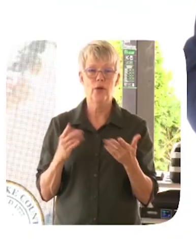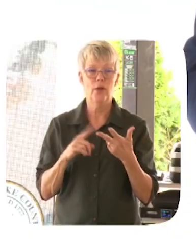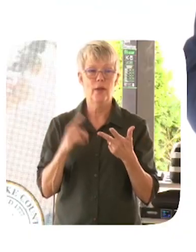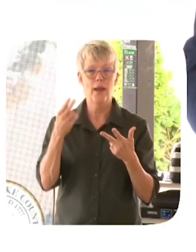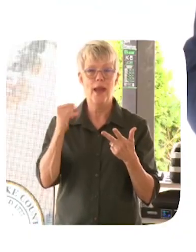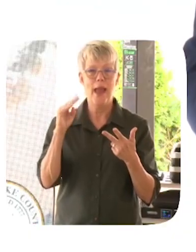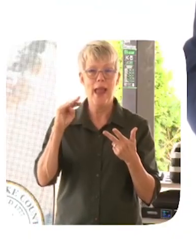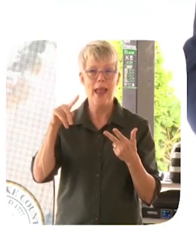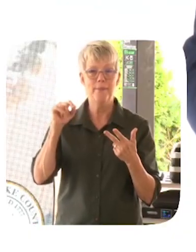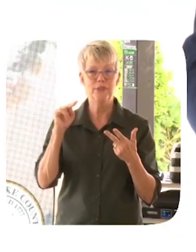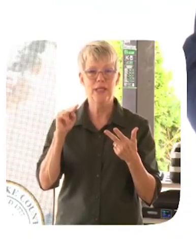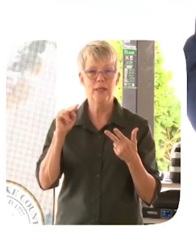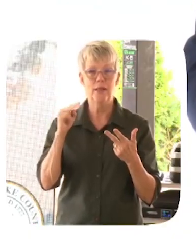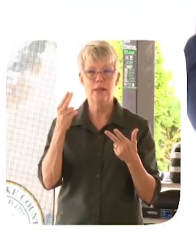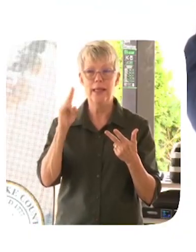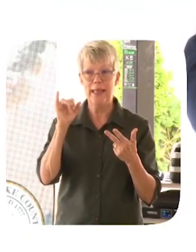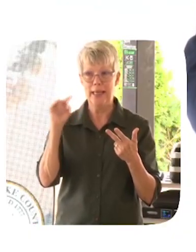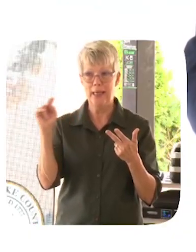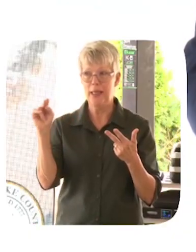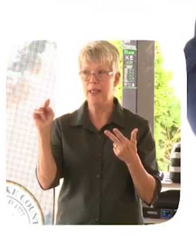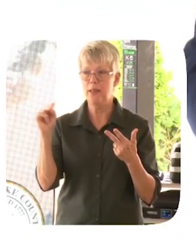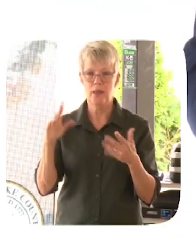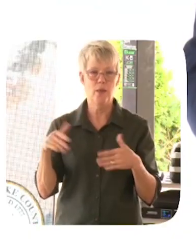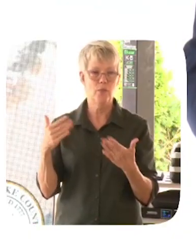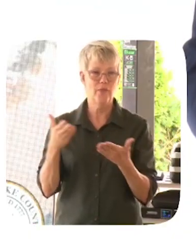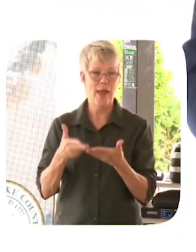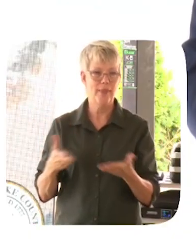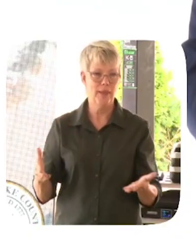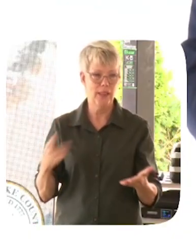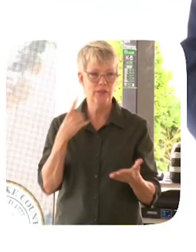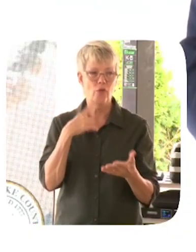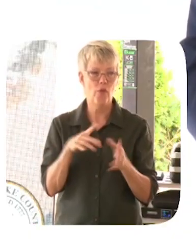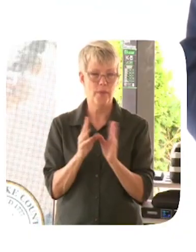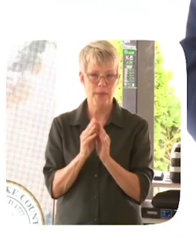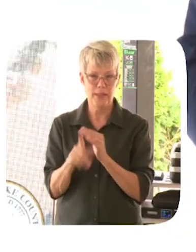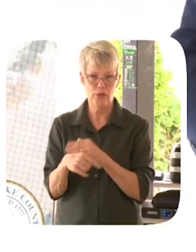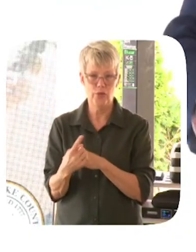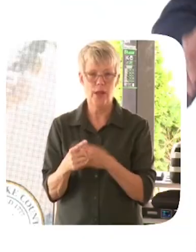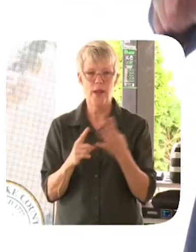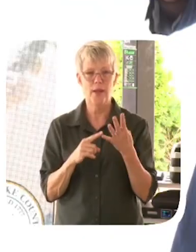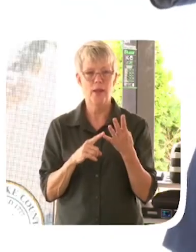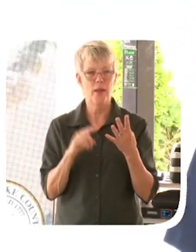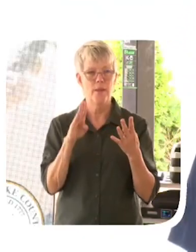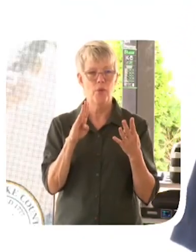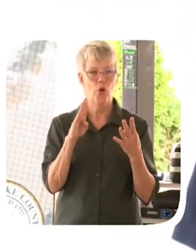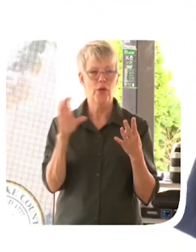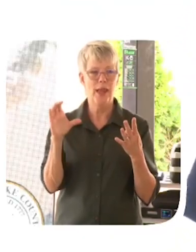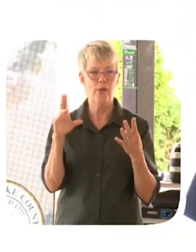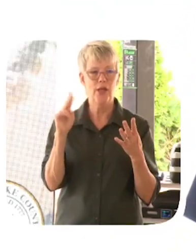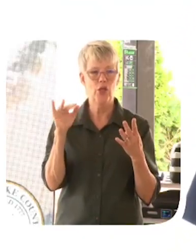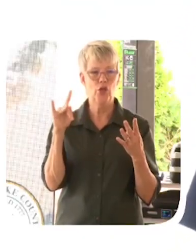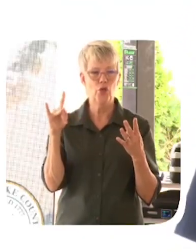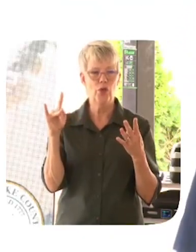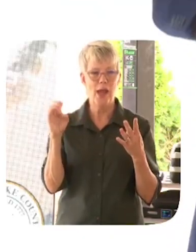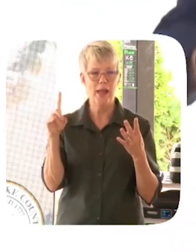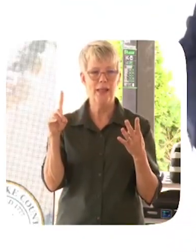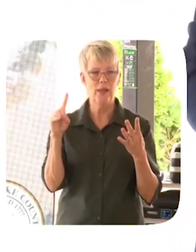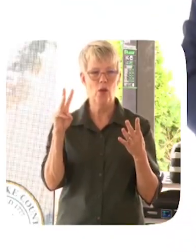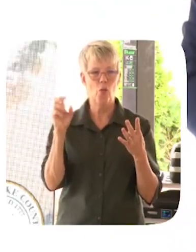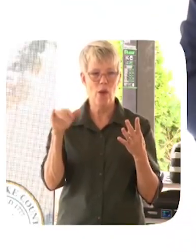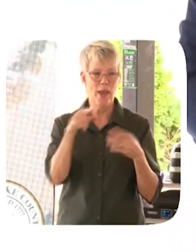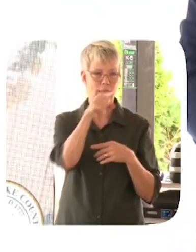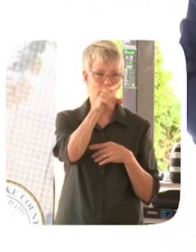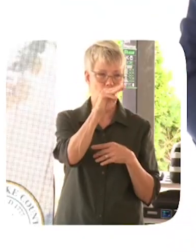Hampton Inn helped provide some things for our meeting today. Burke County United Way. I know Mo is here. There's Mo. Thank you,